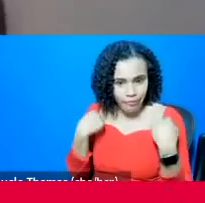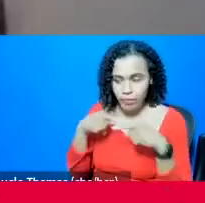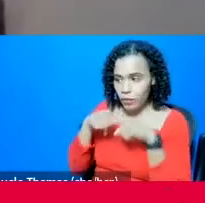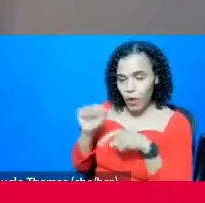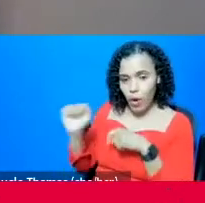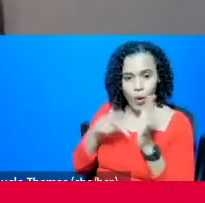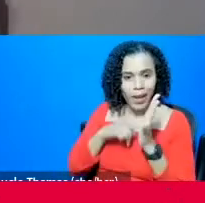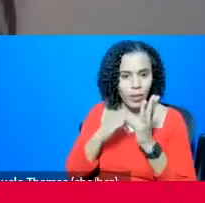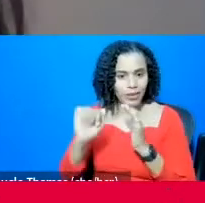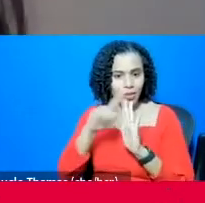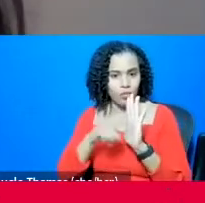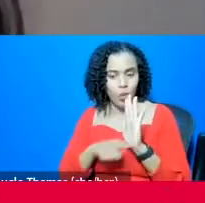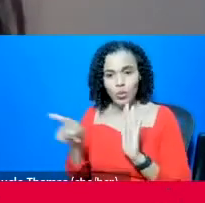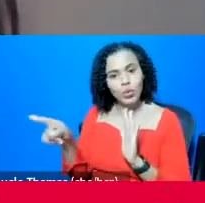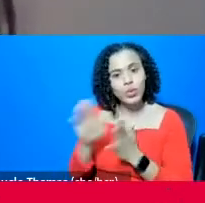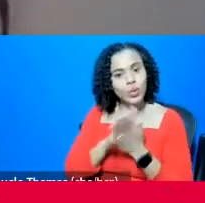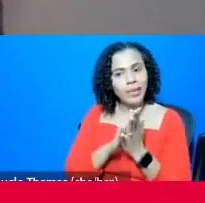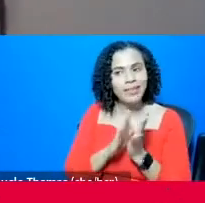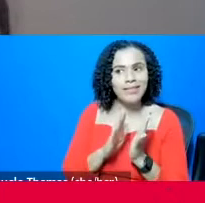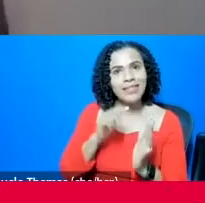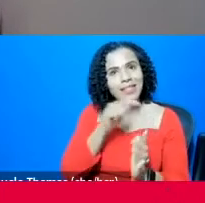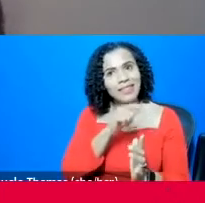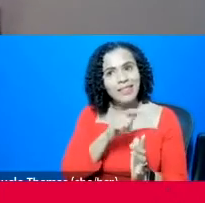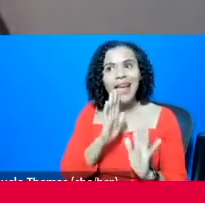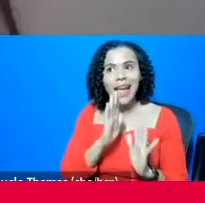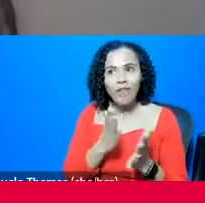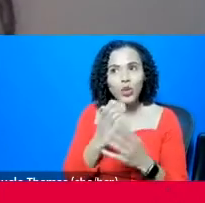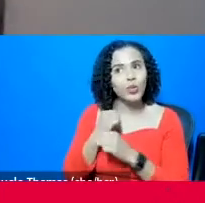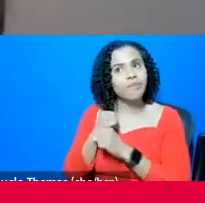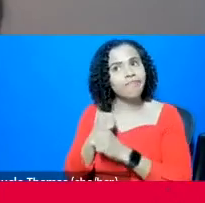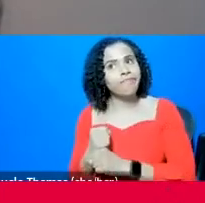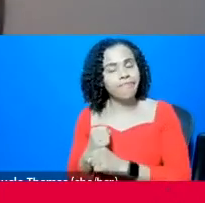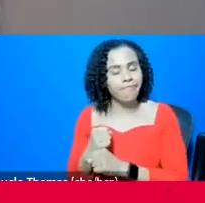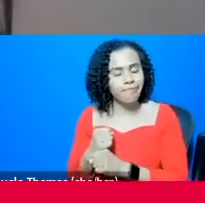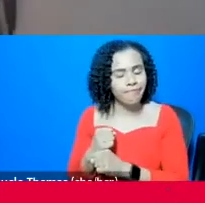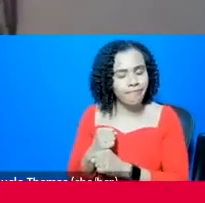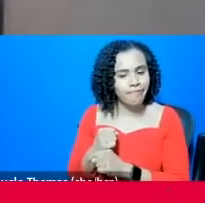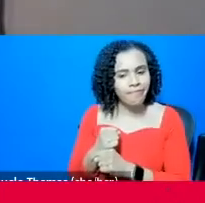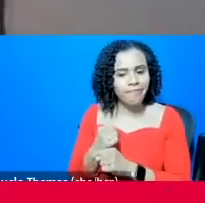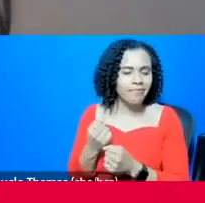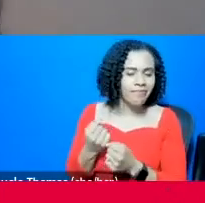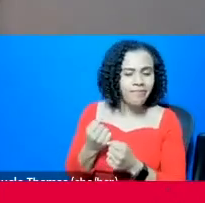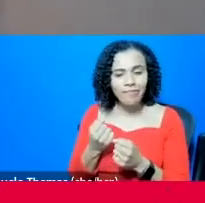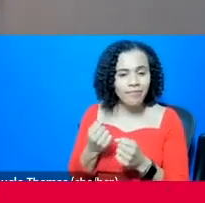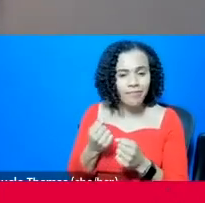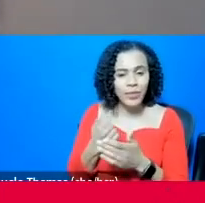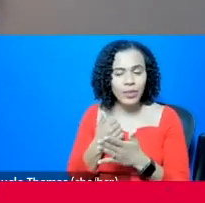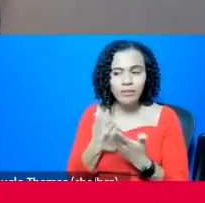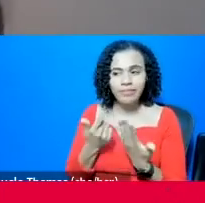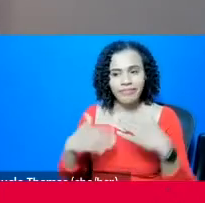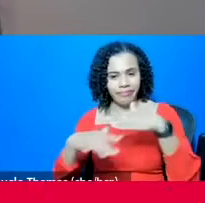I guess loyalty that that the students union has that is unspoken and we don't normally talk about, but it's there and we see it in